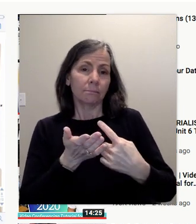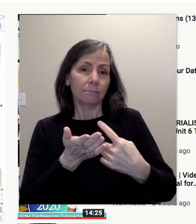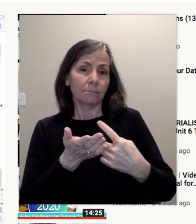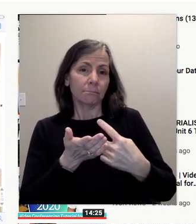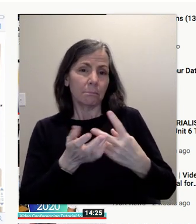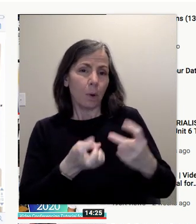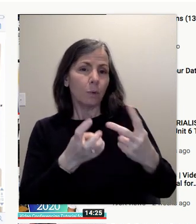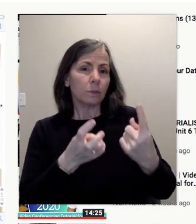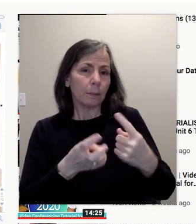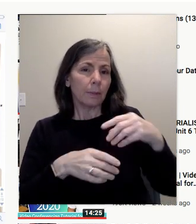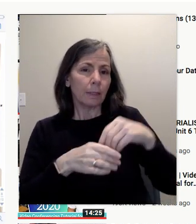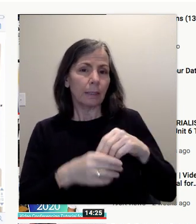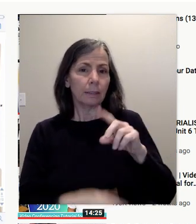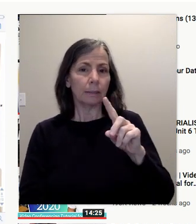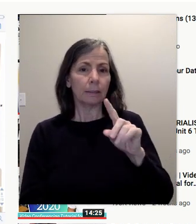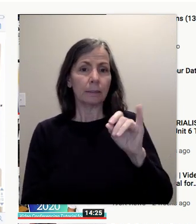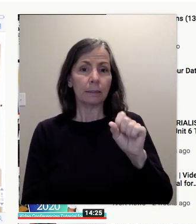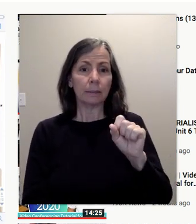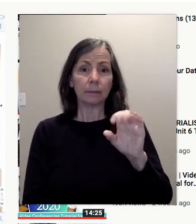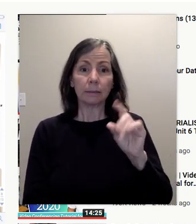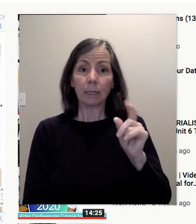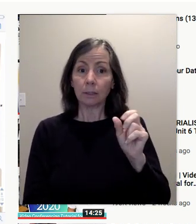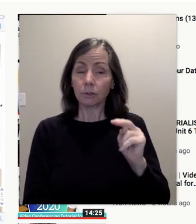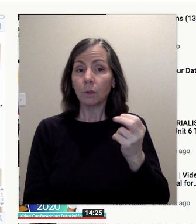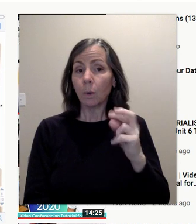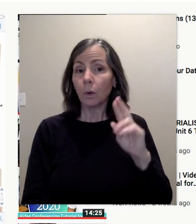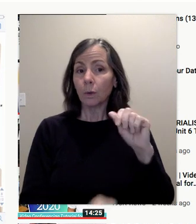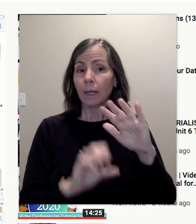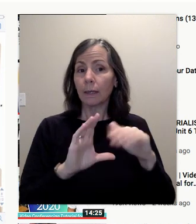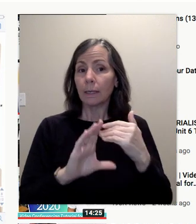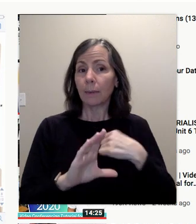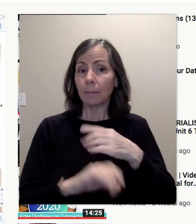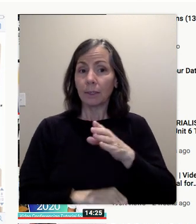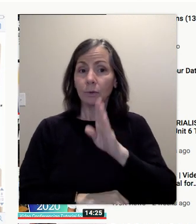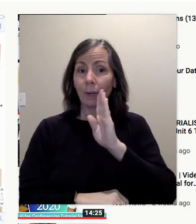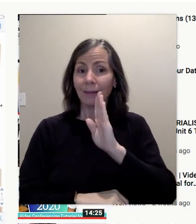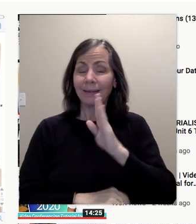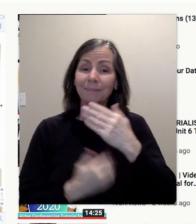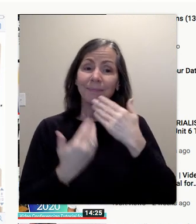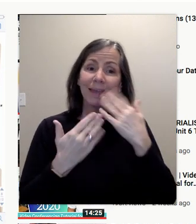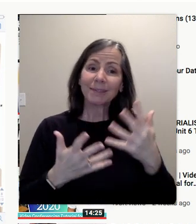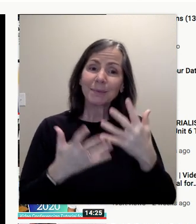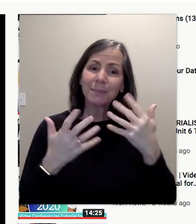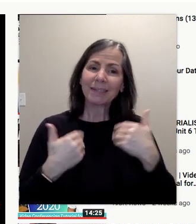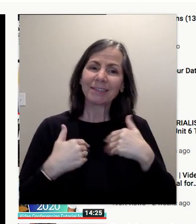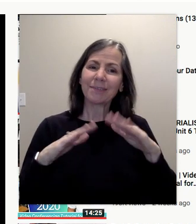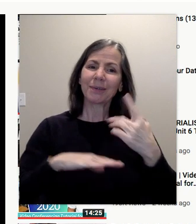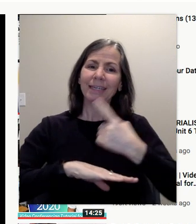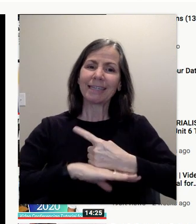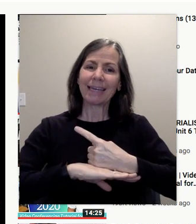or you can email me directly if you like to. Thanks so much. Have a great day.